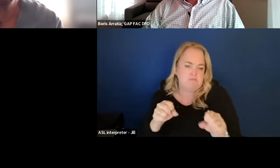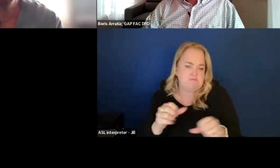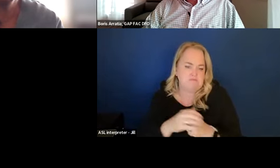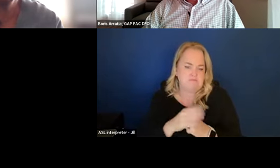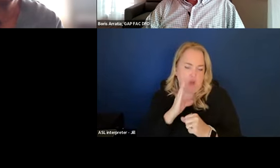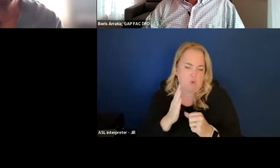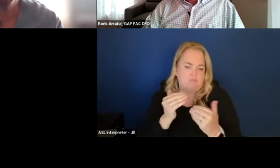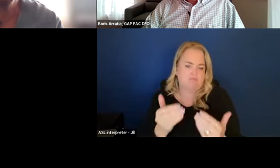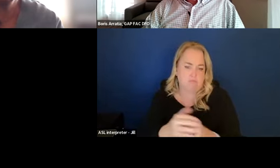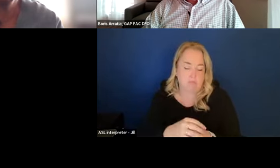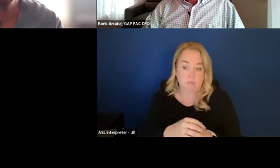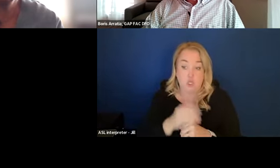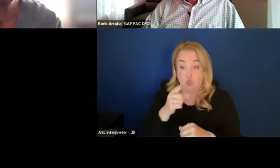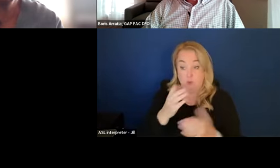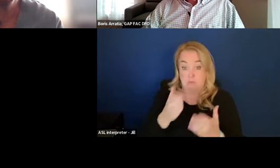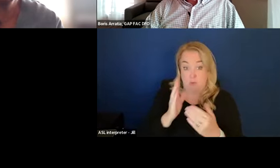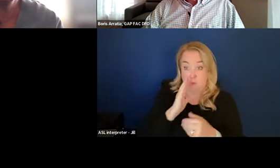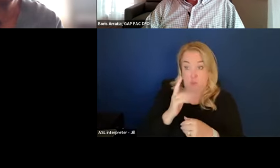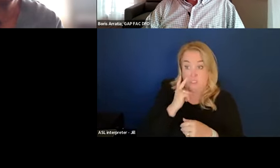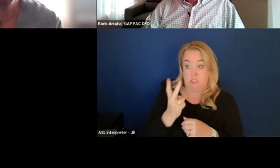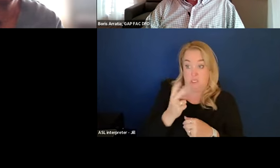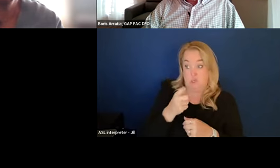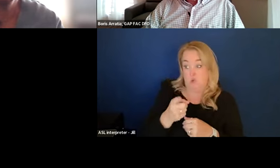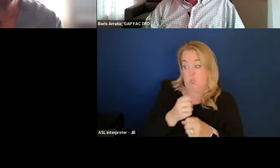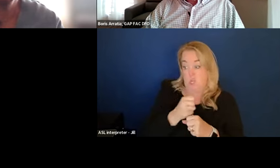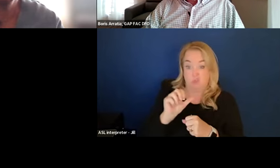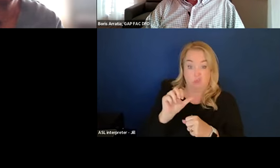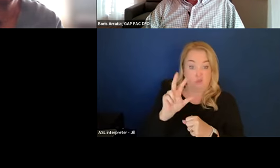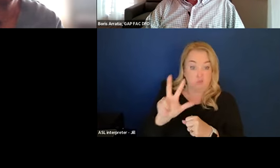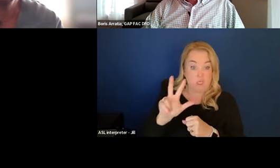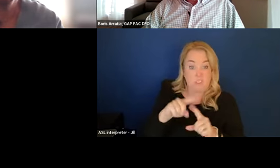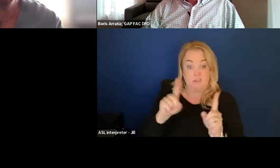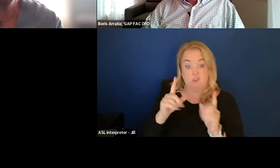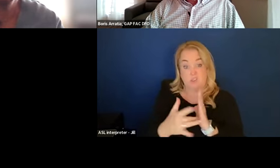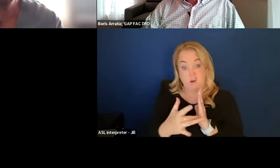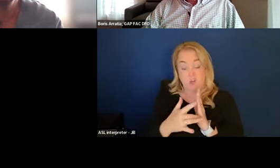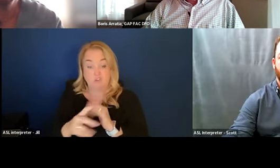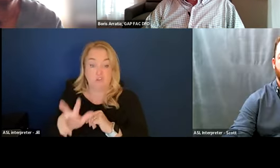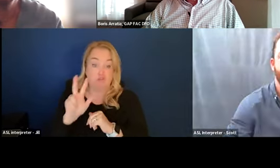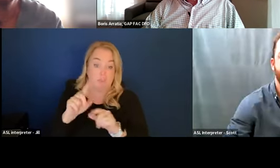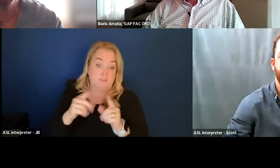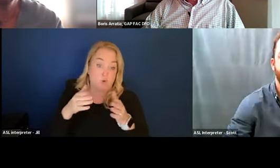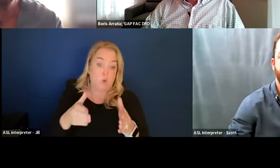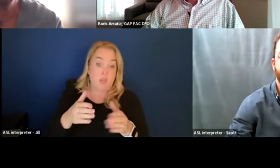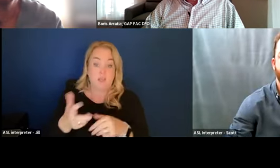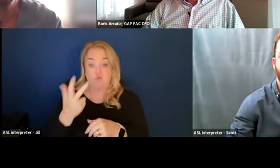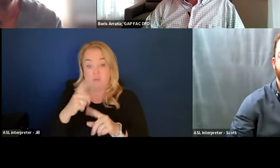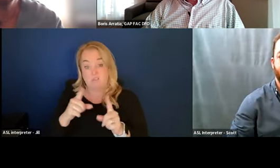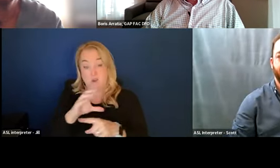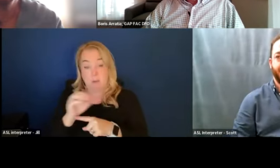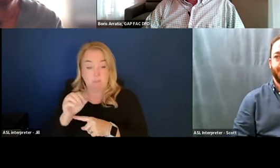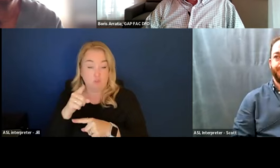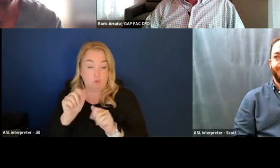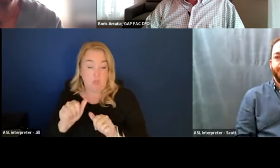I would solve it. And you might find you get three different technologies or three different ways from three different companies of solving that problem. And you